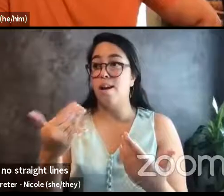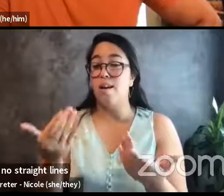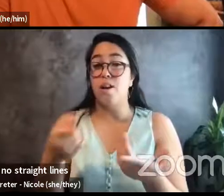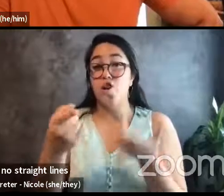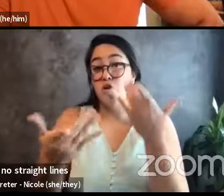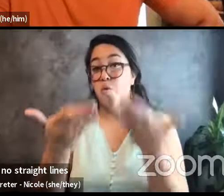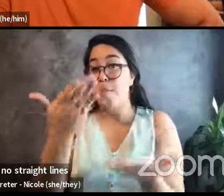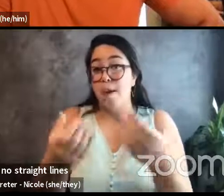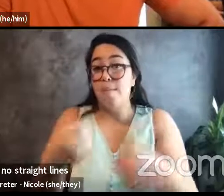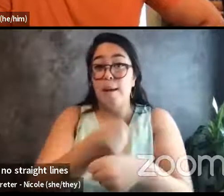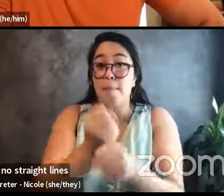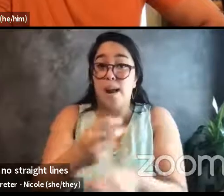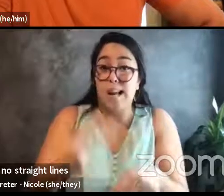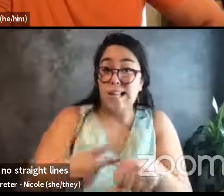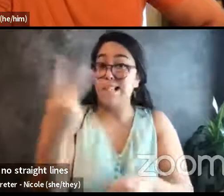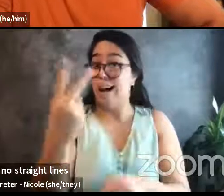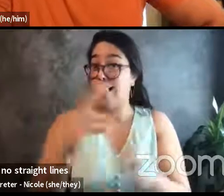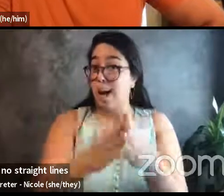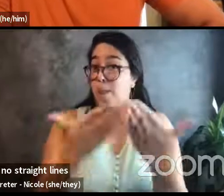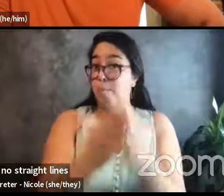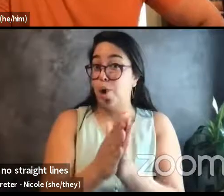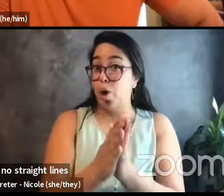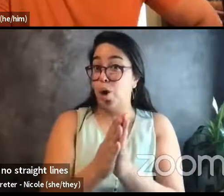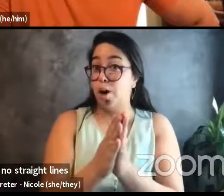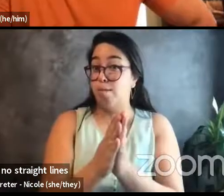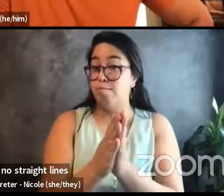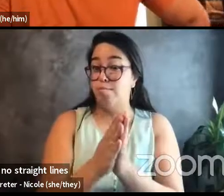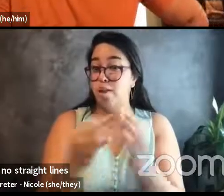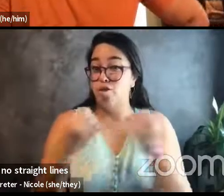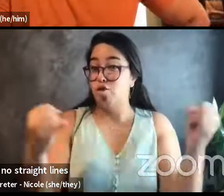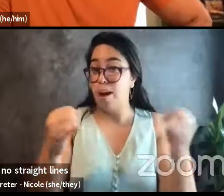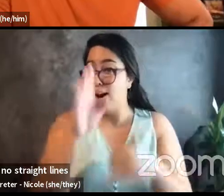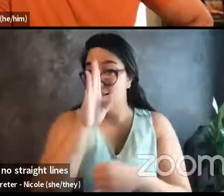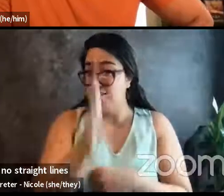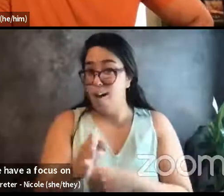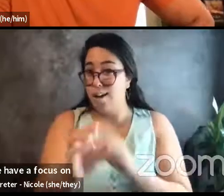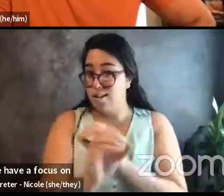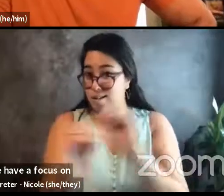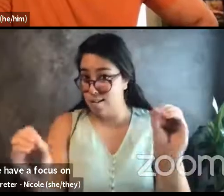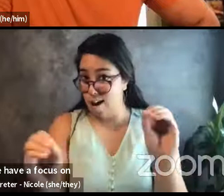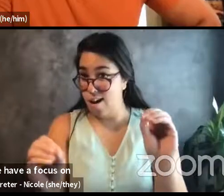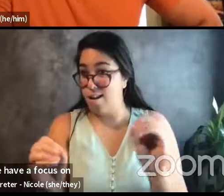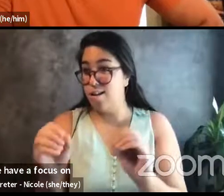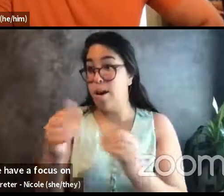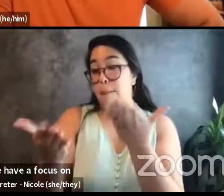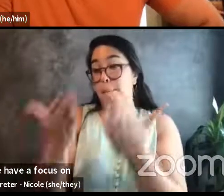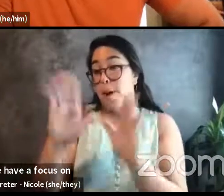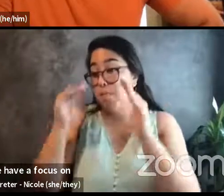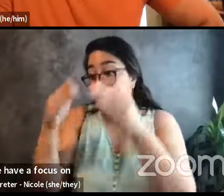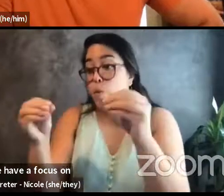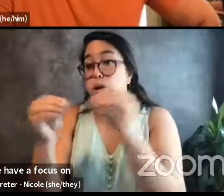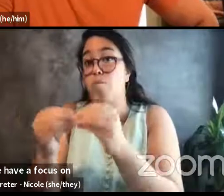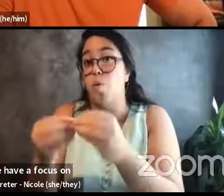to highlight other artists or to like have a focus on current artists. Um, and